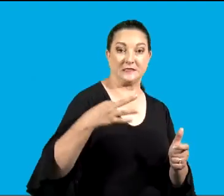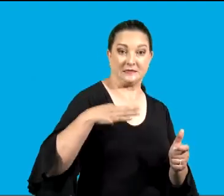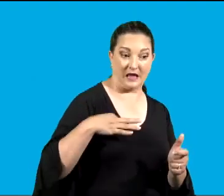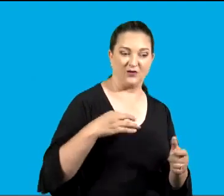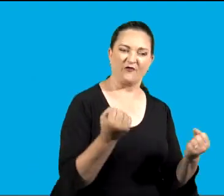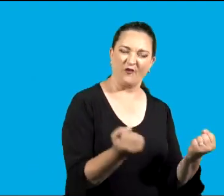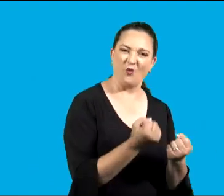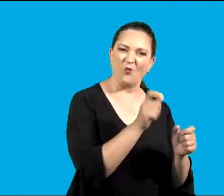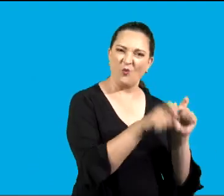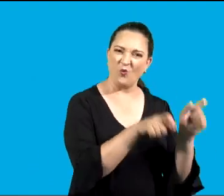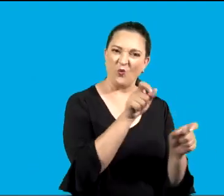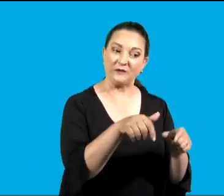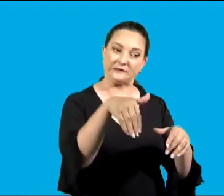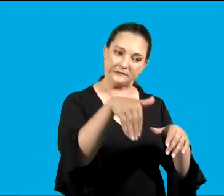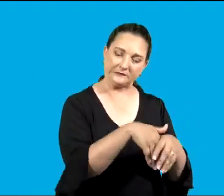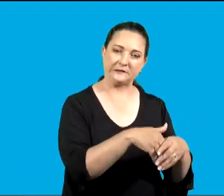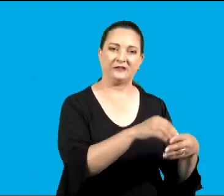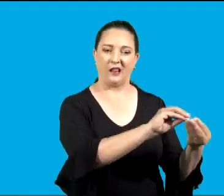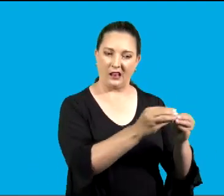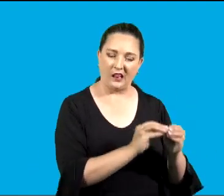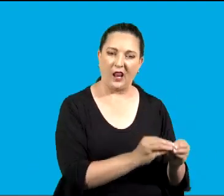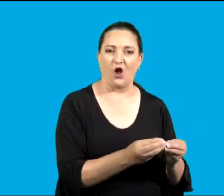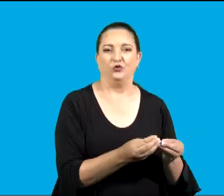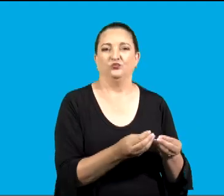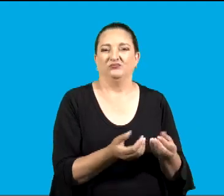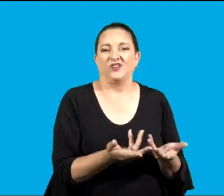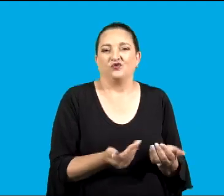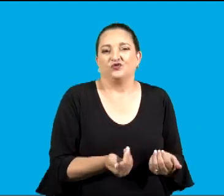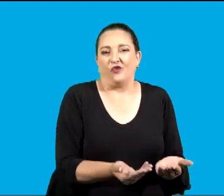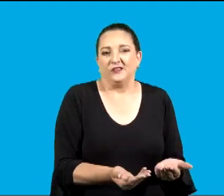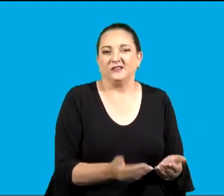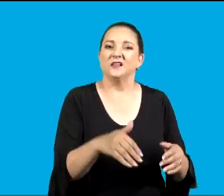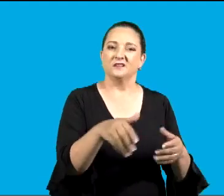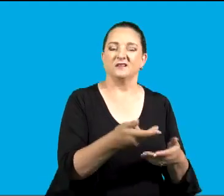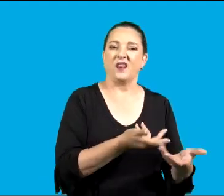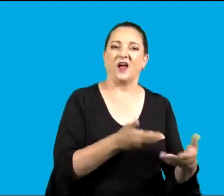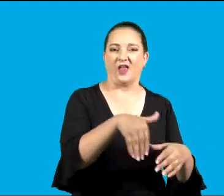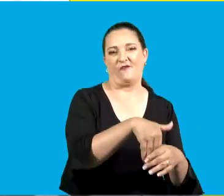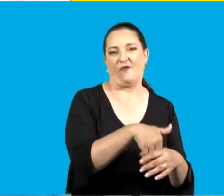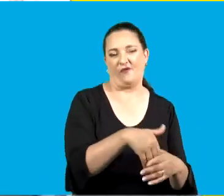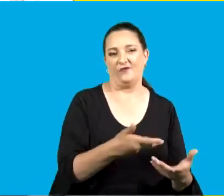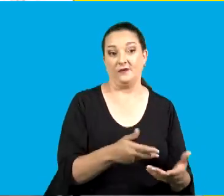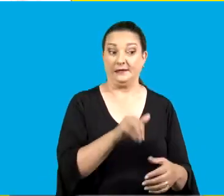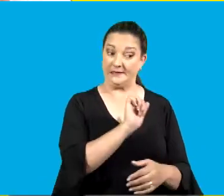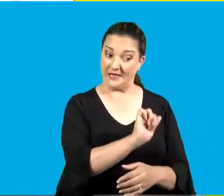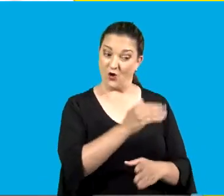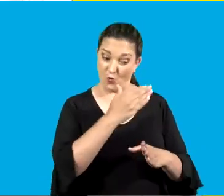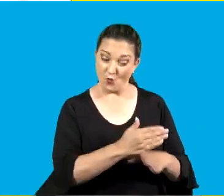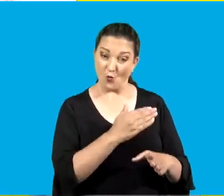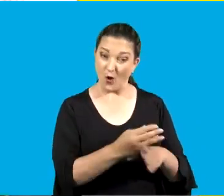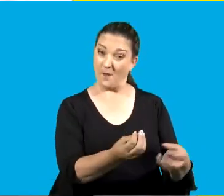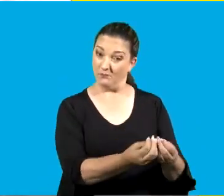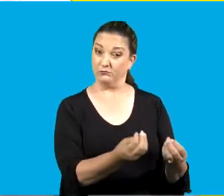workers who are directly involved in the production of goods or services. So they are working on the